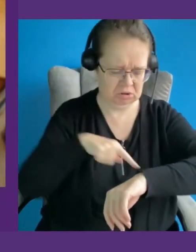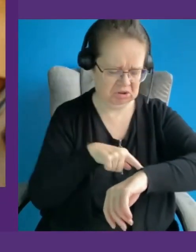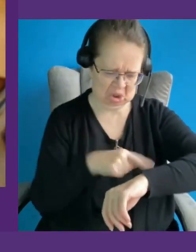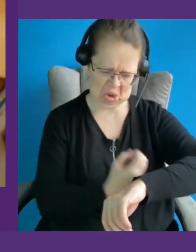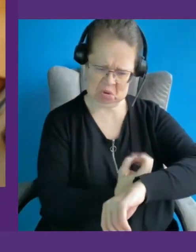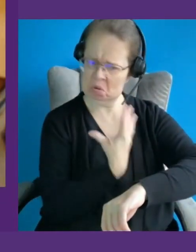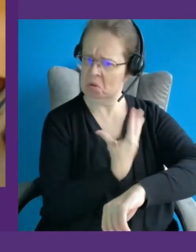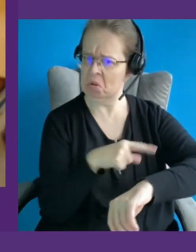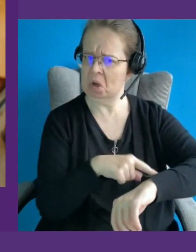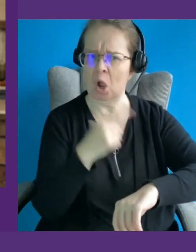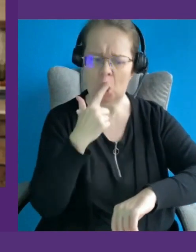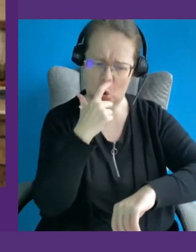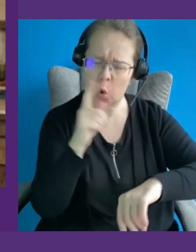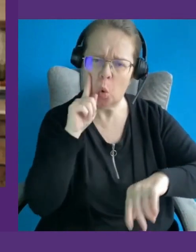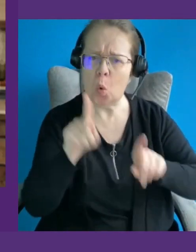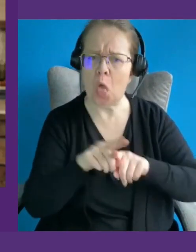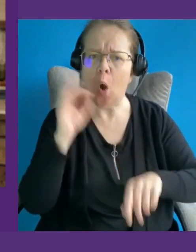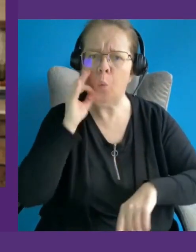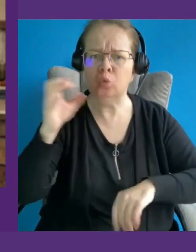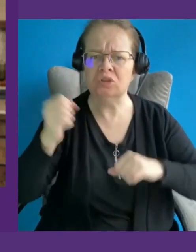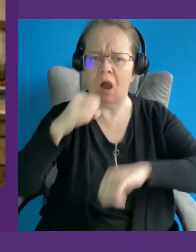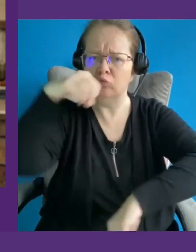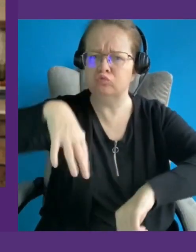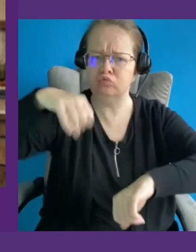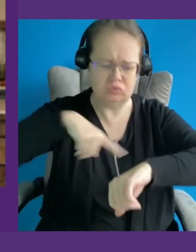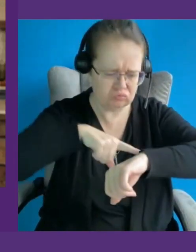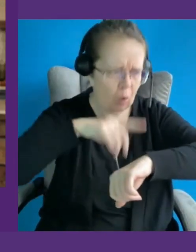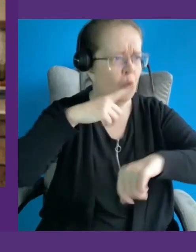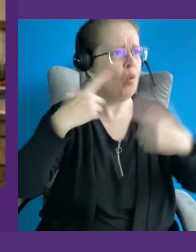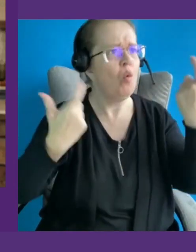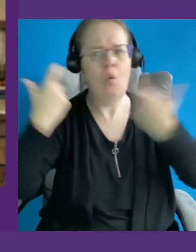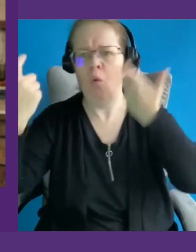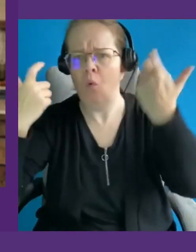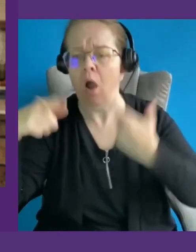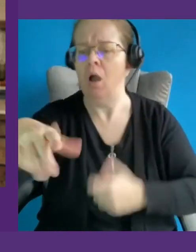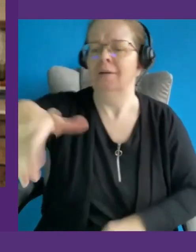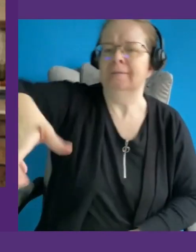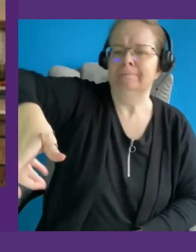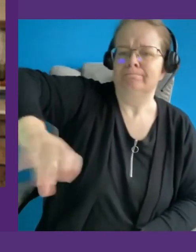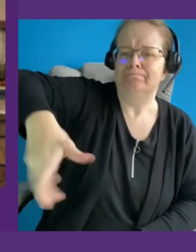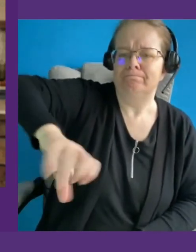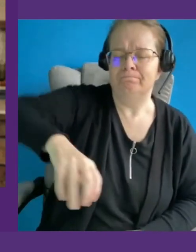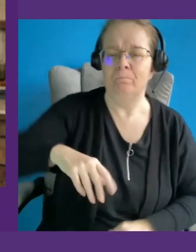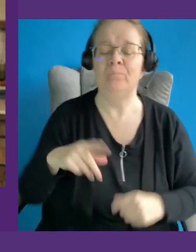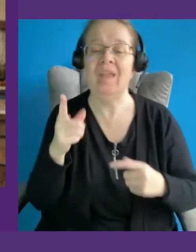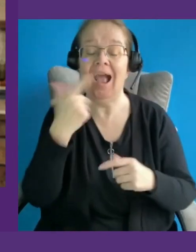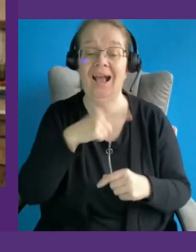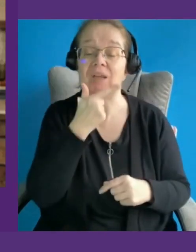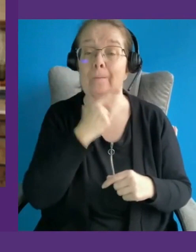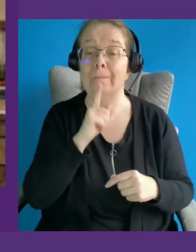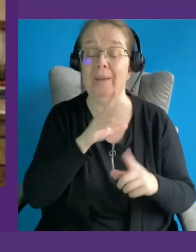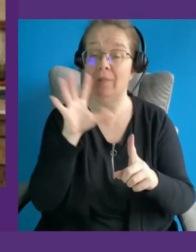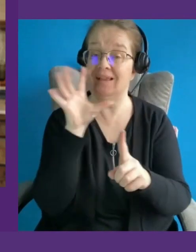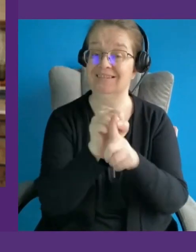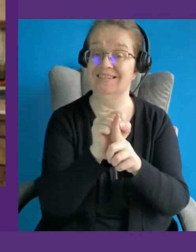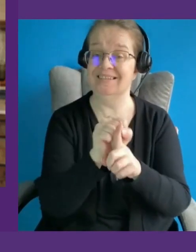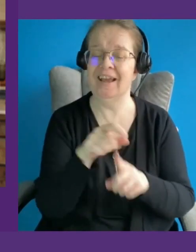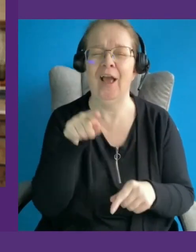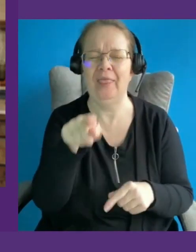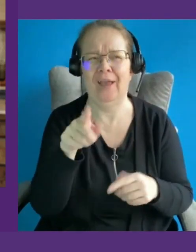water running. We also built in features like people detection, which was a really fun,